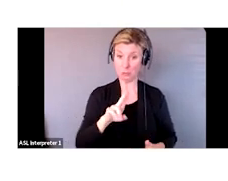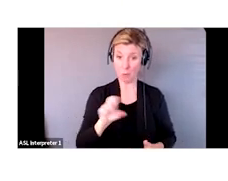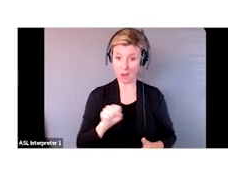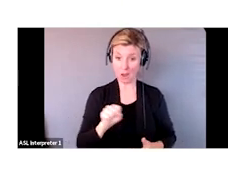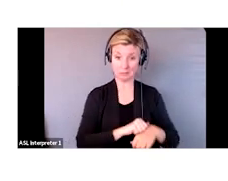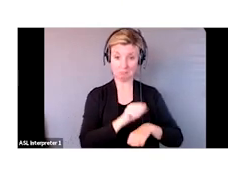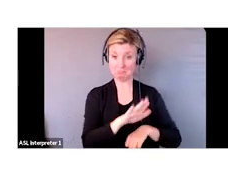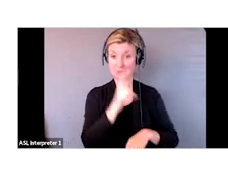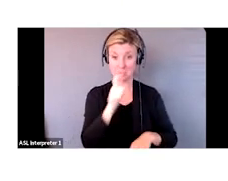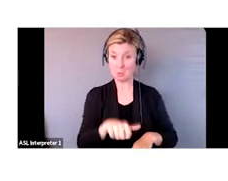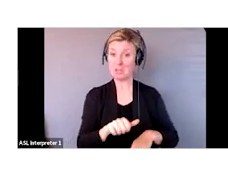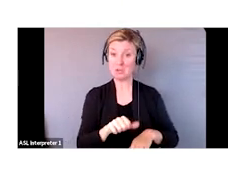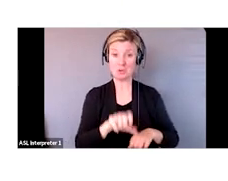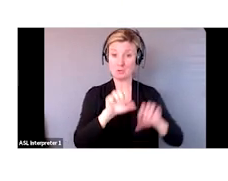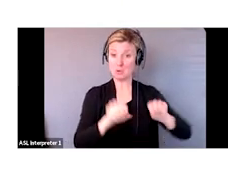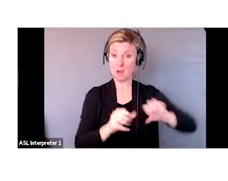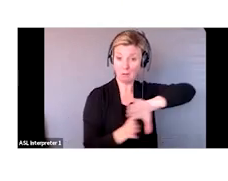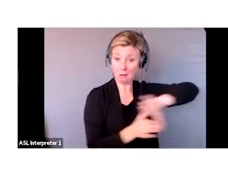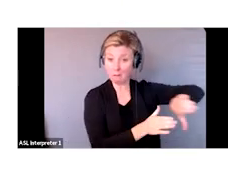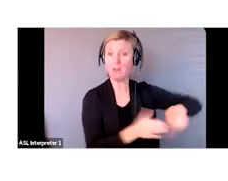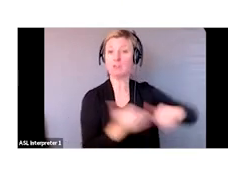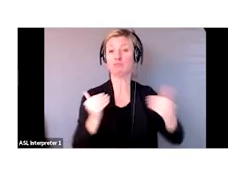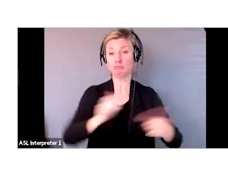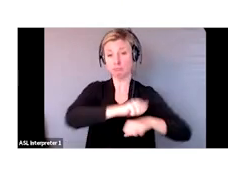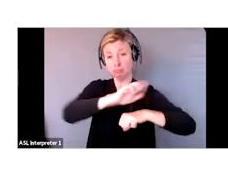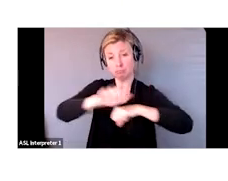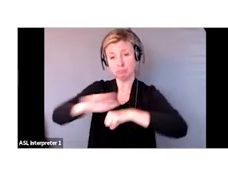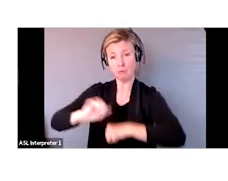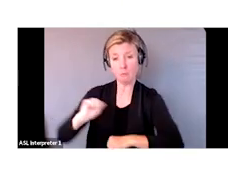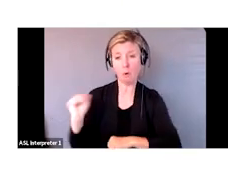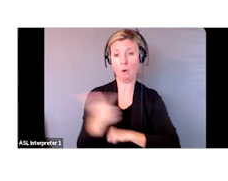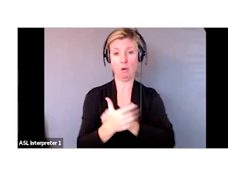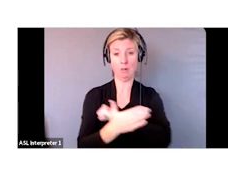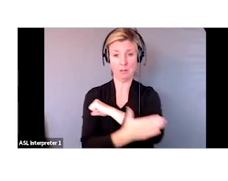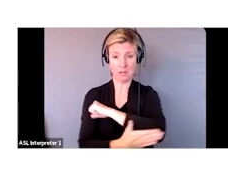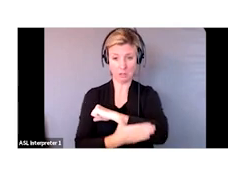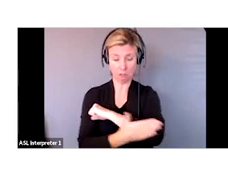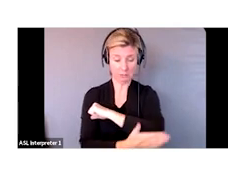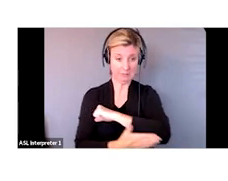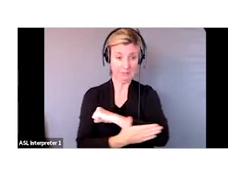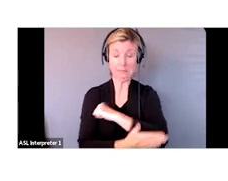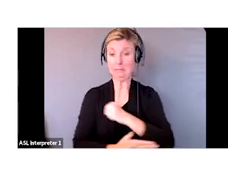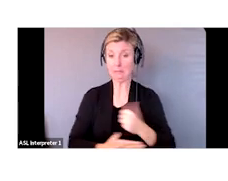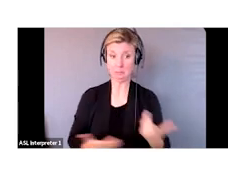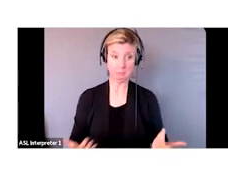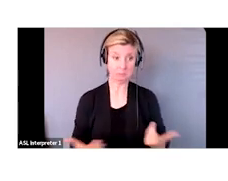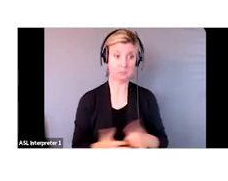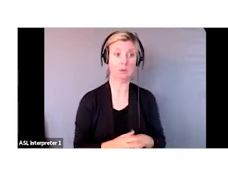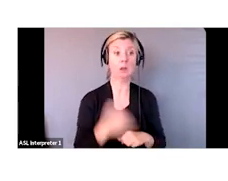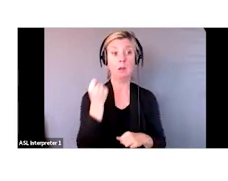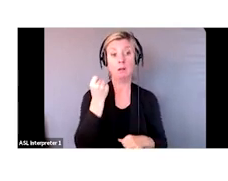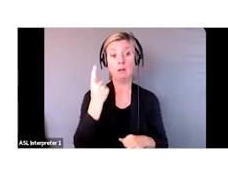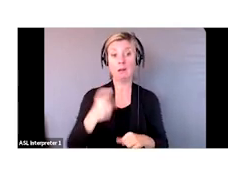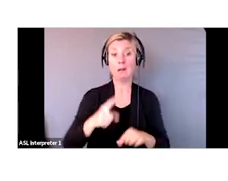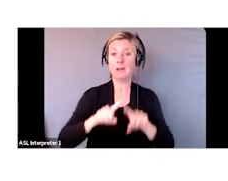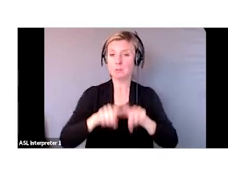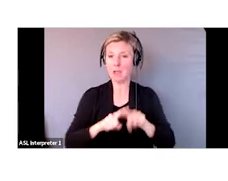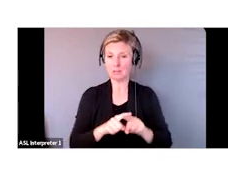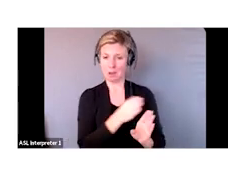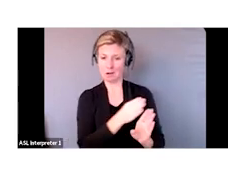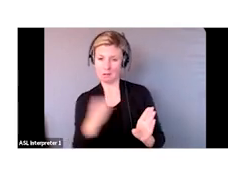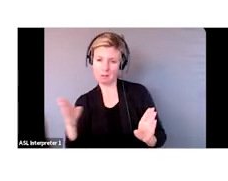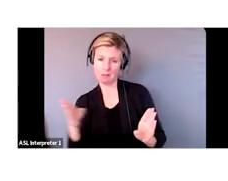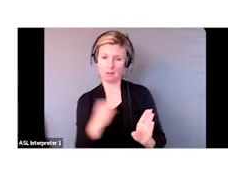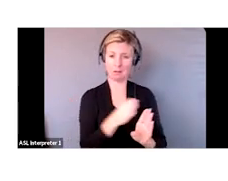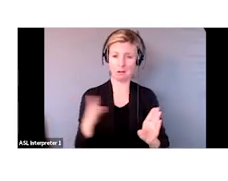time mark, the more you're spending money right away. So sometimes it can be advantageous. It can give you a chance to raise some additional funds in